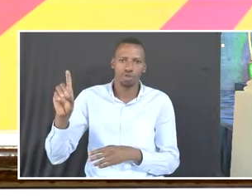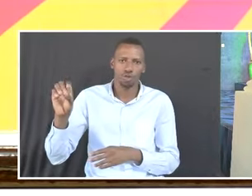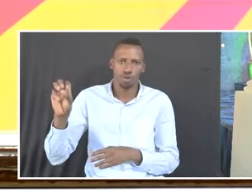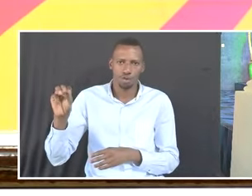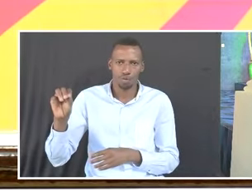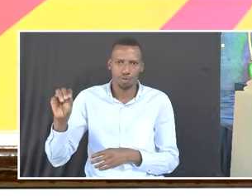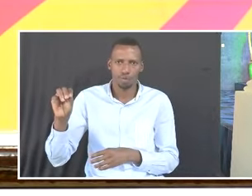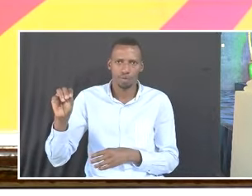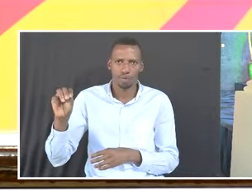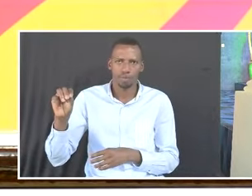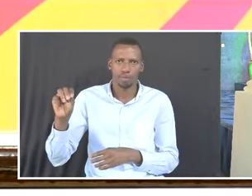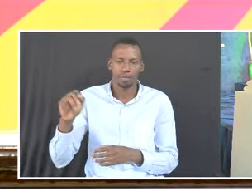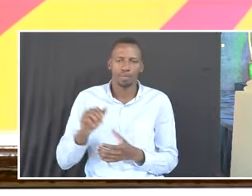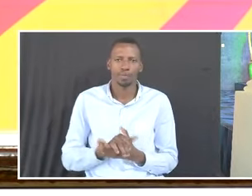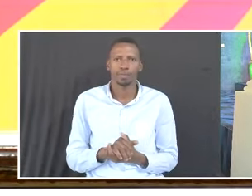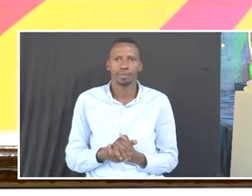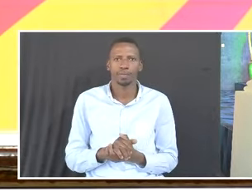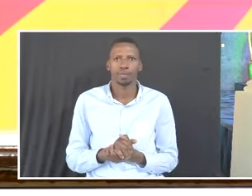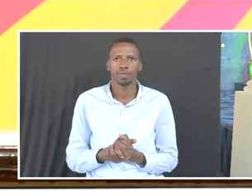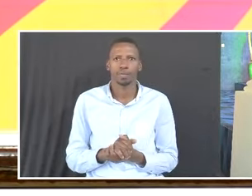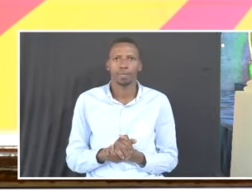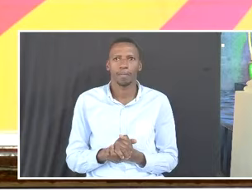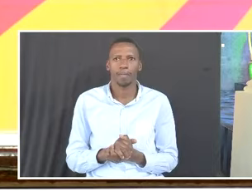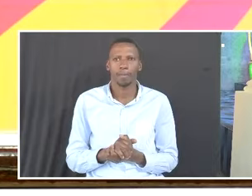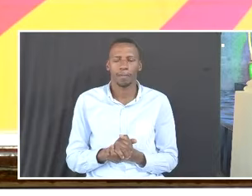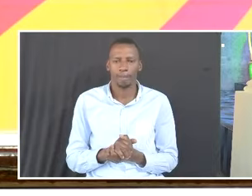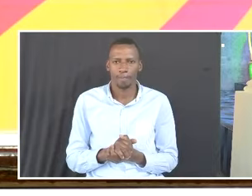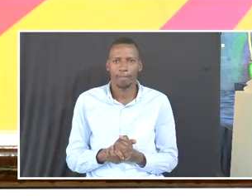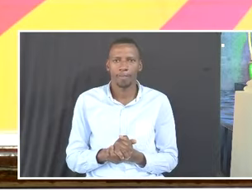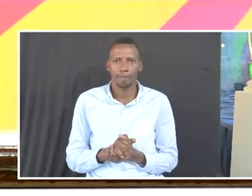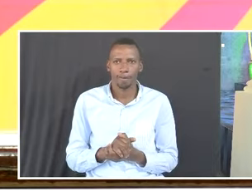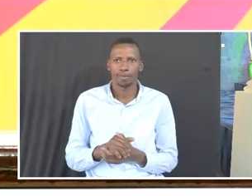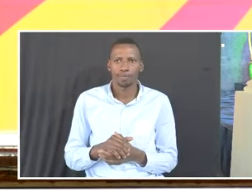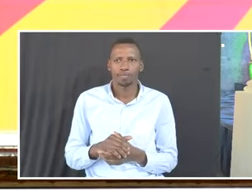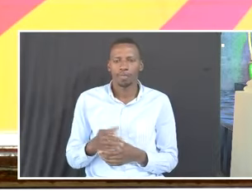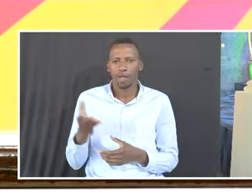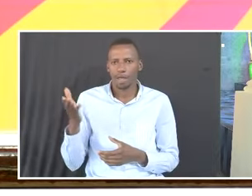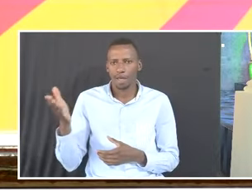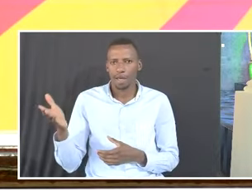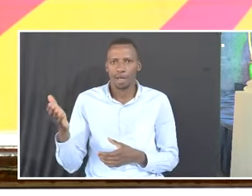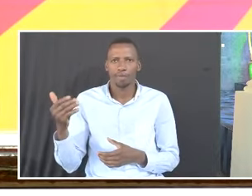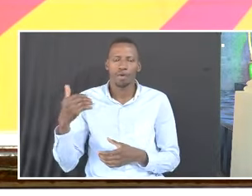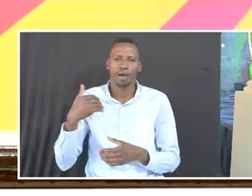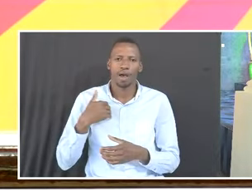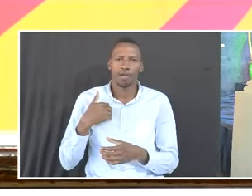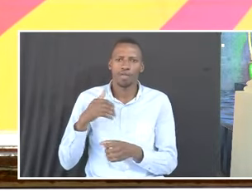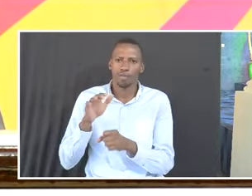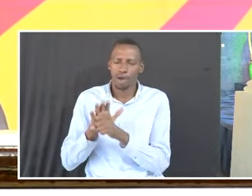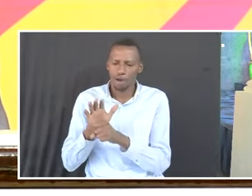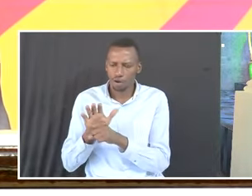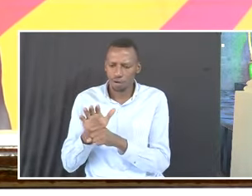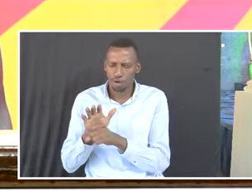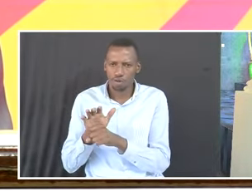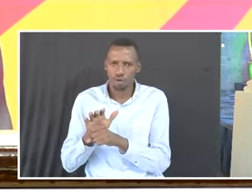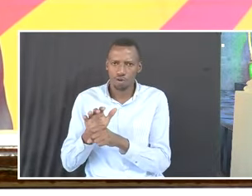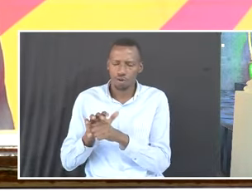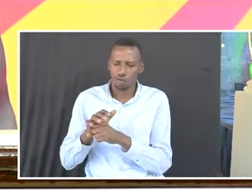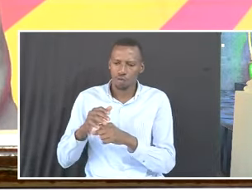or burdened by sorrow. Love of pleasure was fostered by wealth and